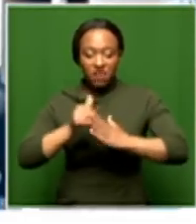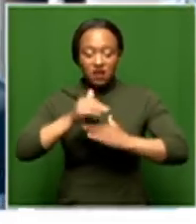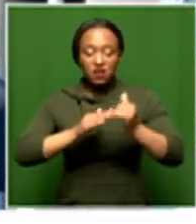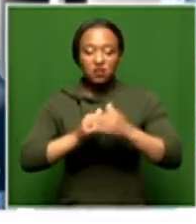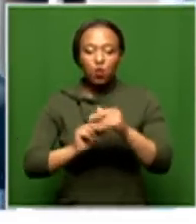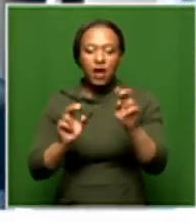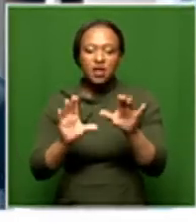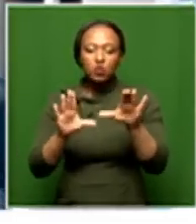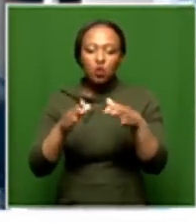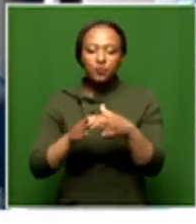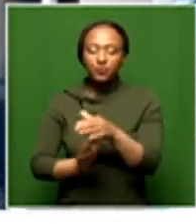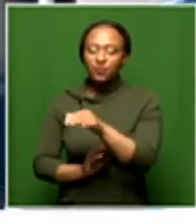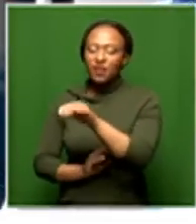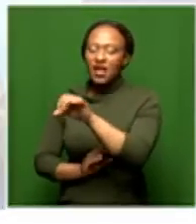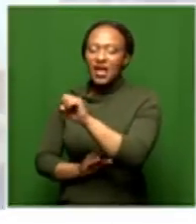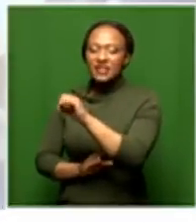Eskom. What is